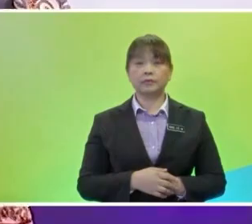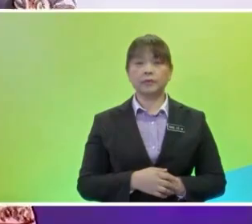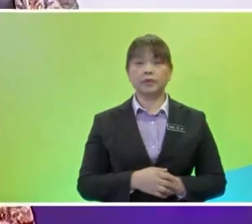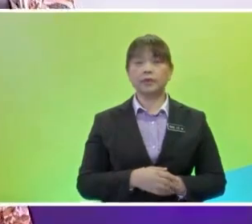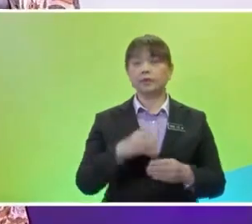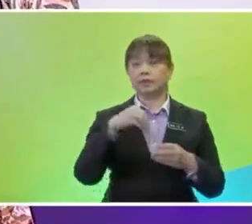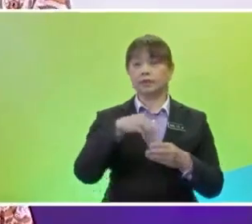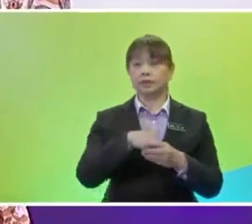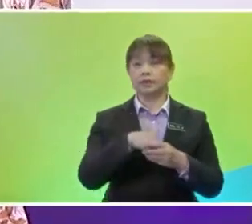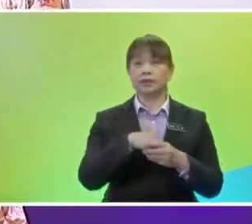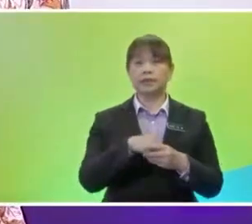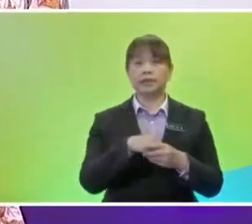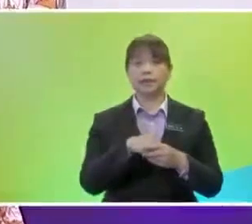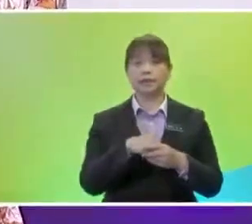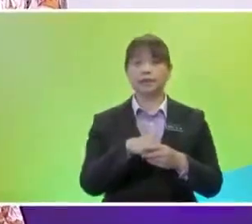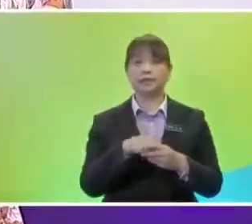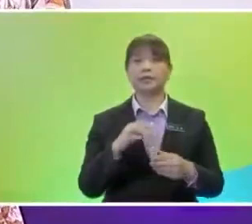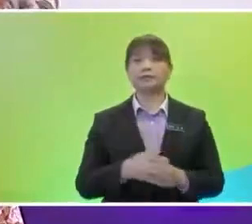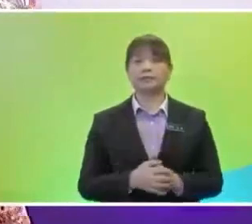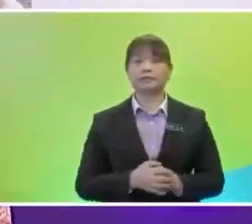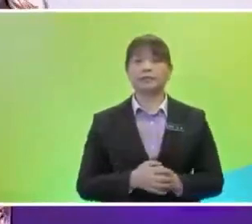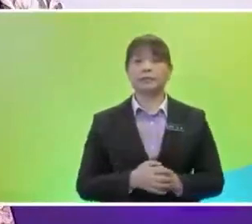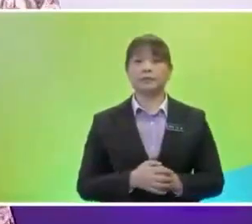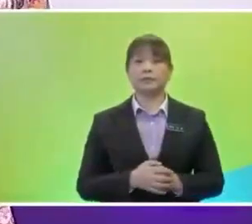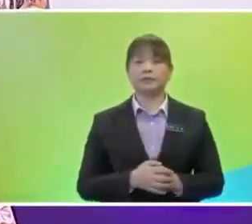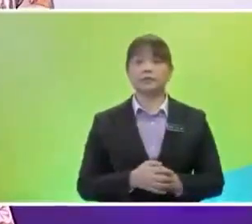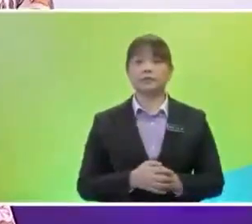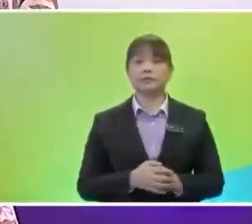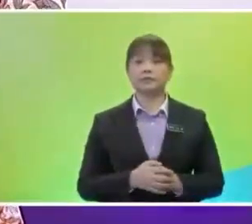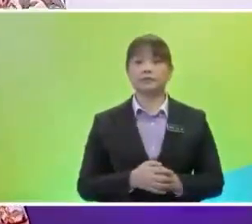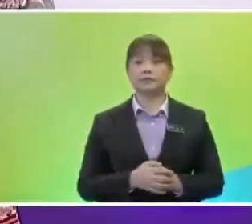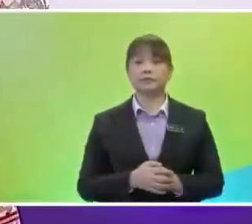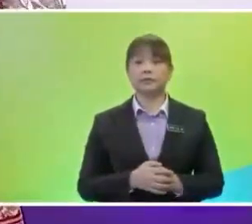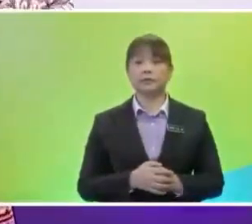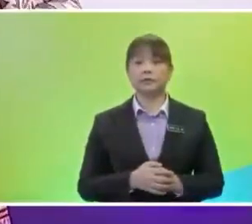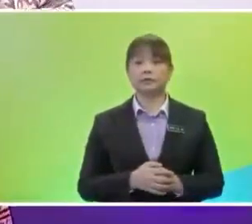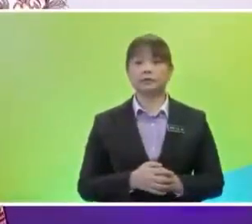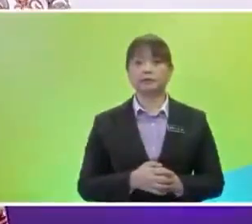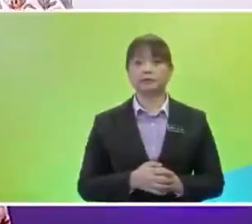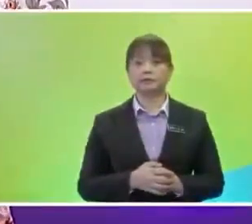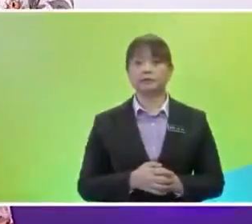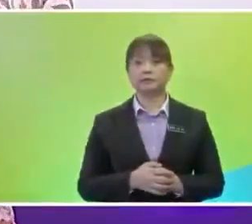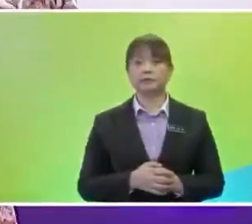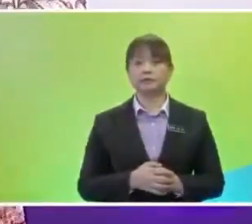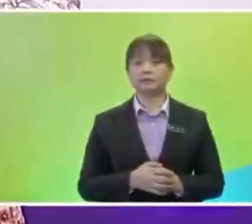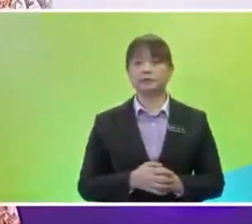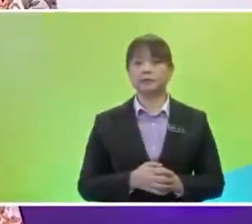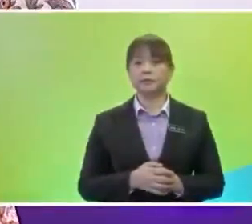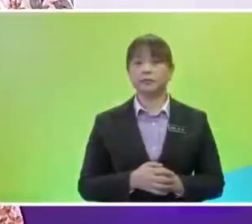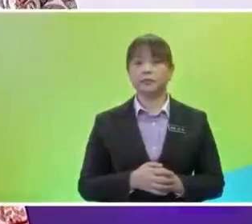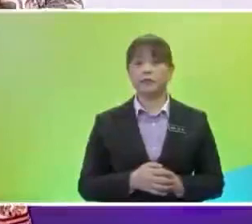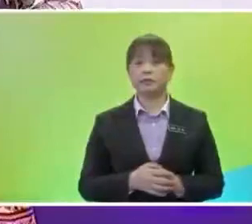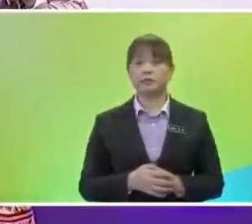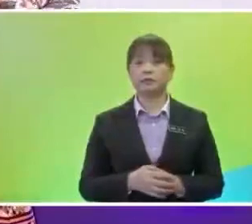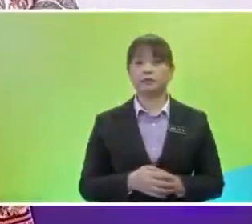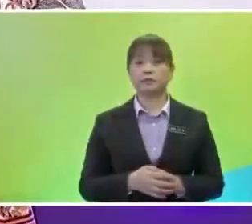activities, but I think tandem skydiving was the most dangerous one. Okay. Okay, let's move on to the last